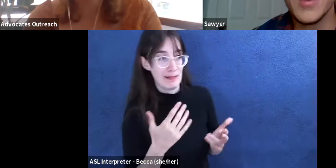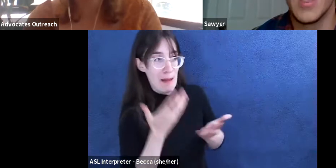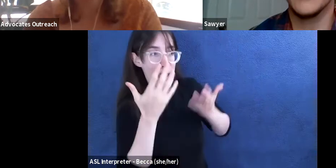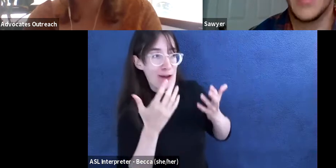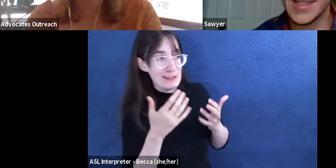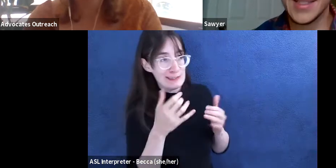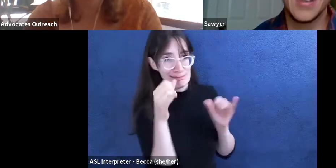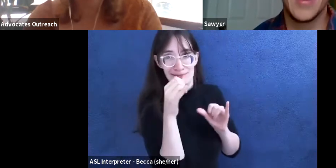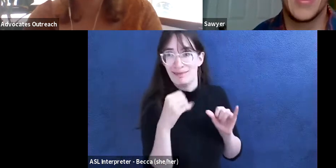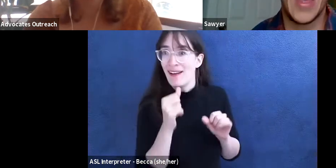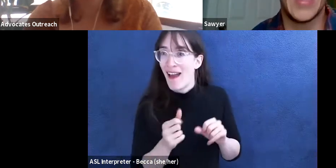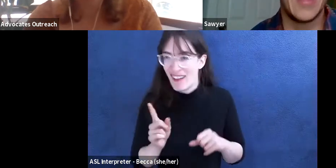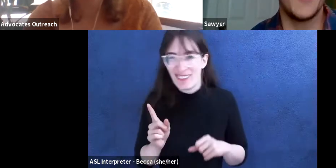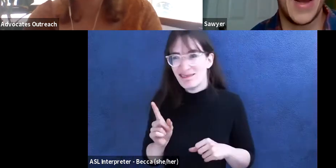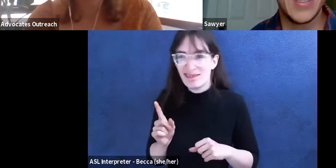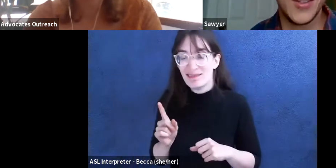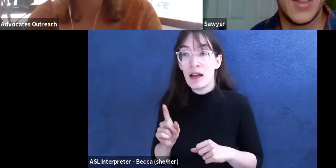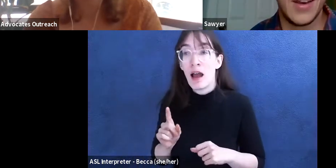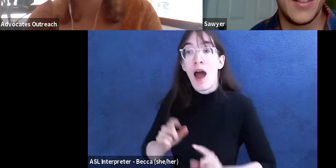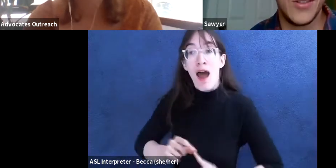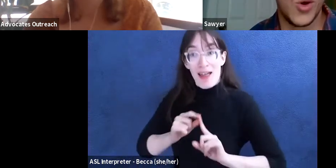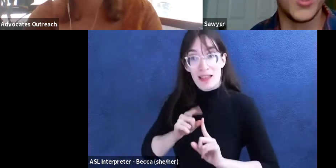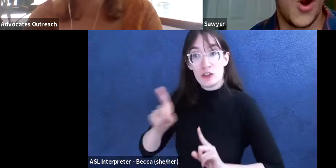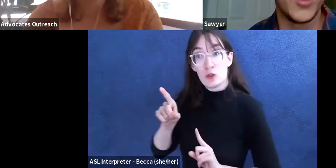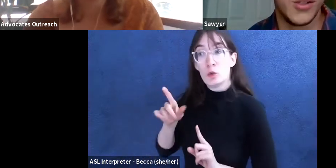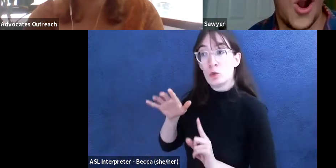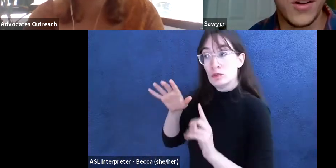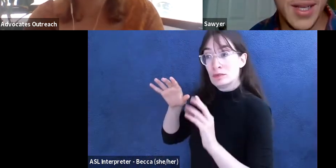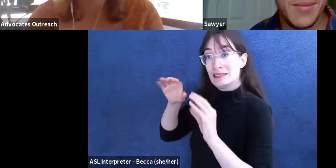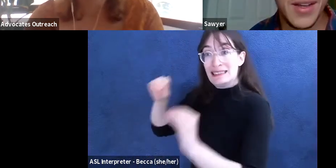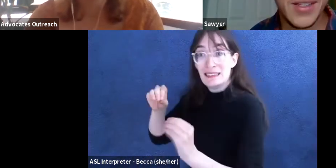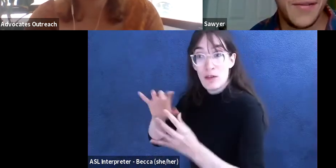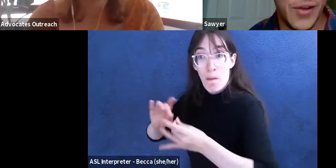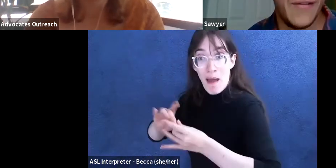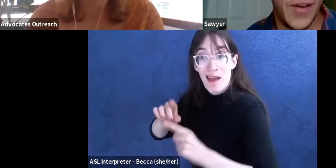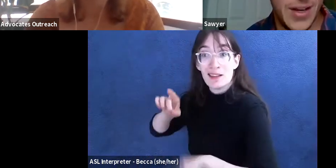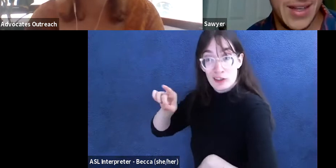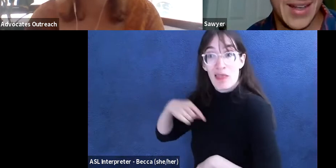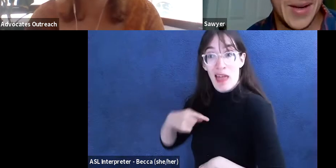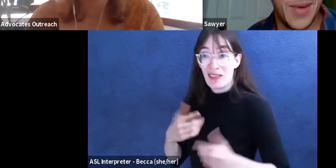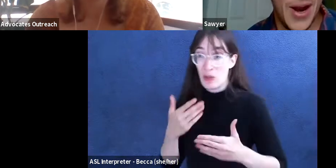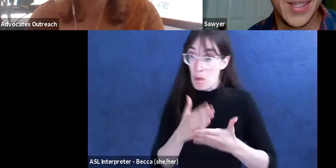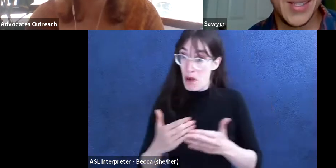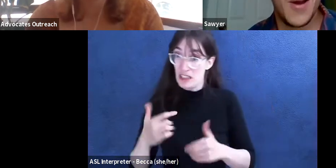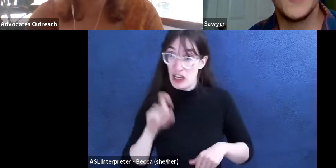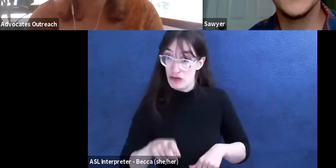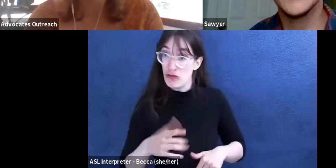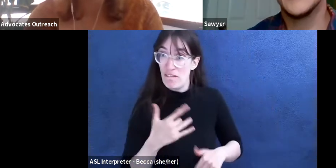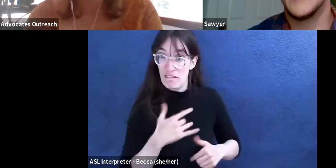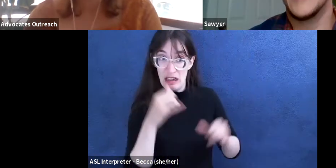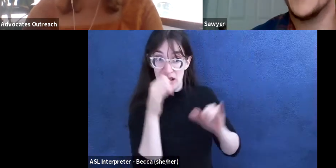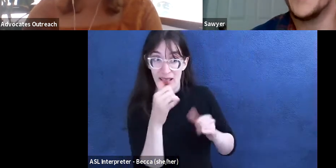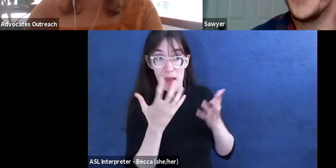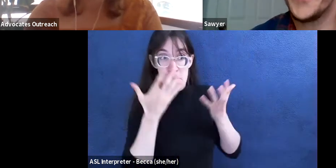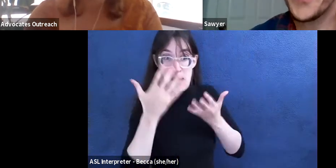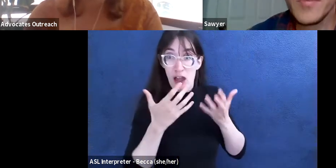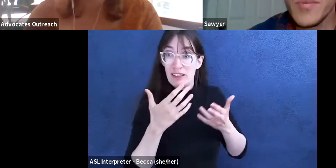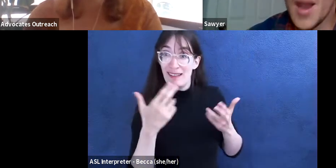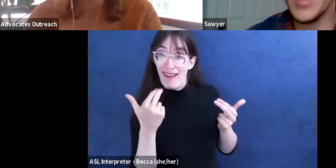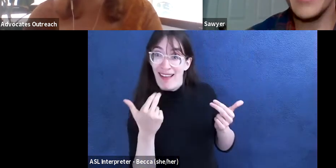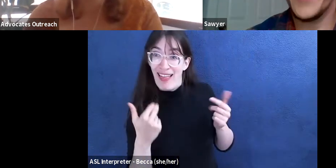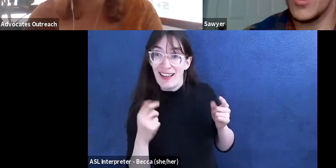developmentally appropriate way, it's really never too early to start. And it's also never too late. So like if you've got kids that